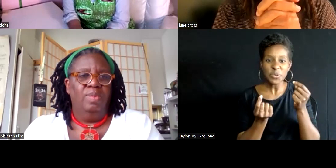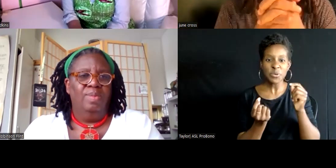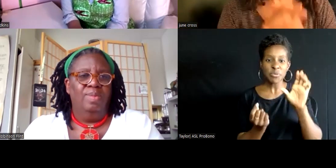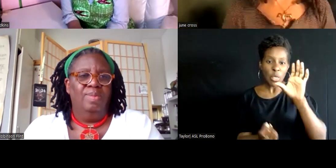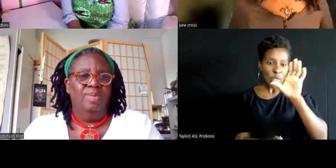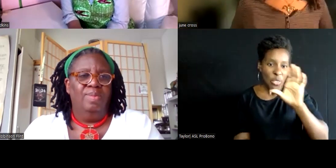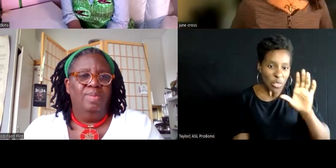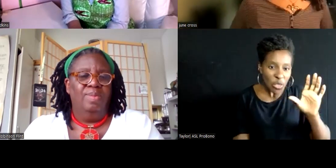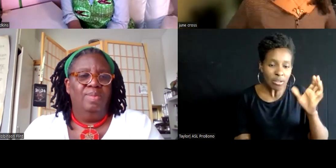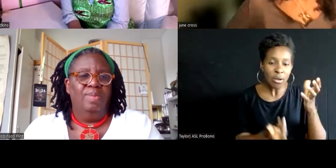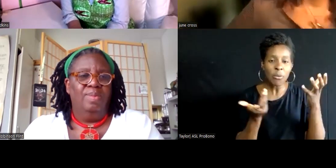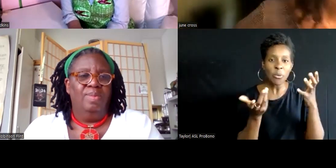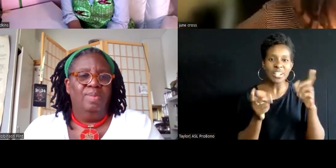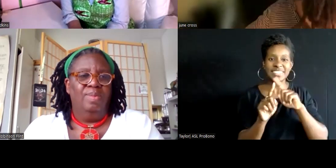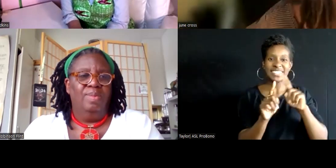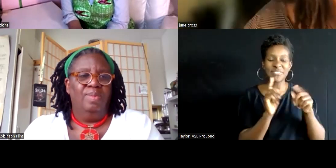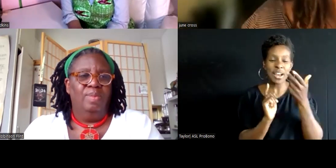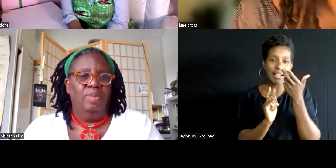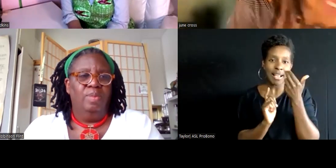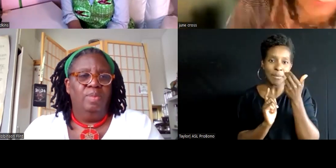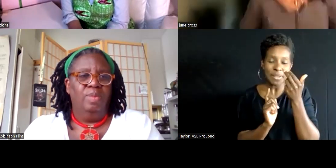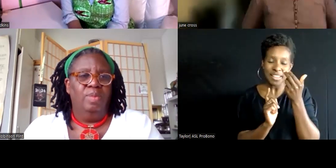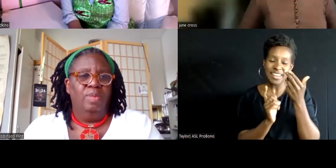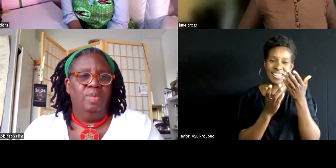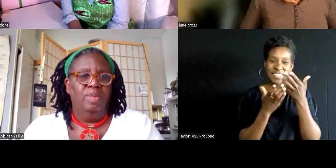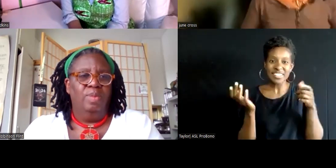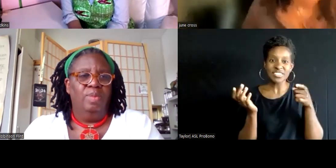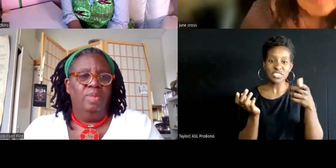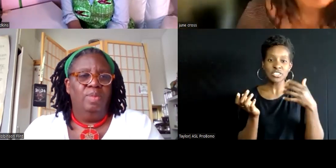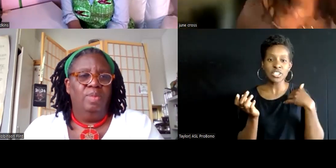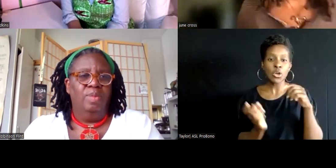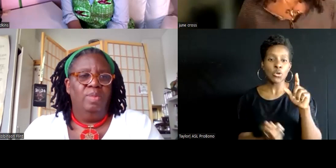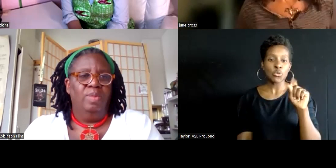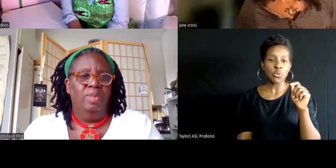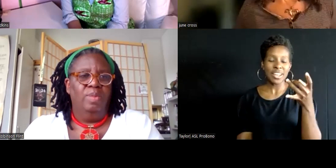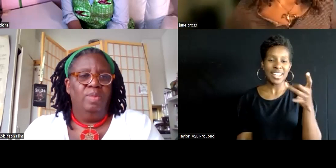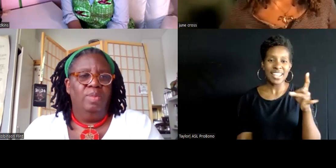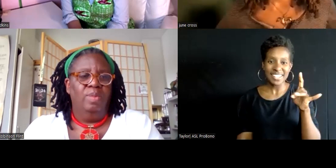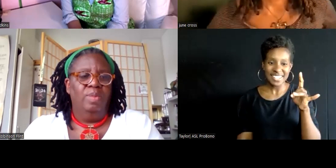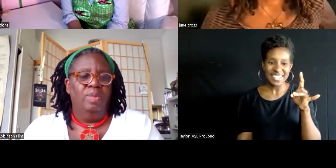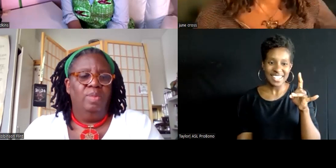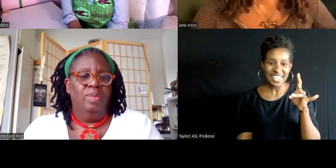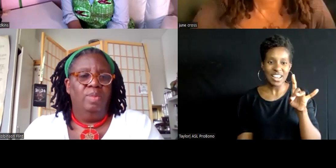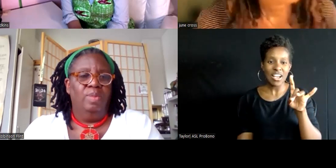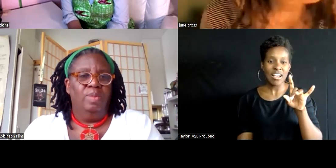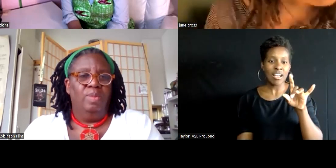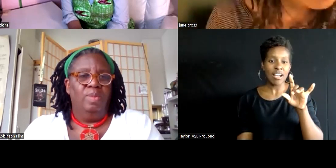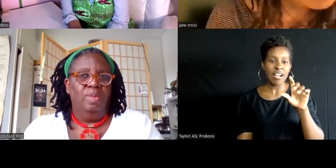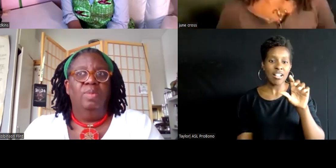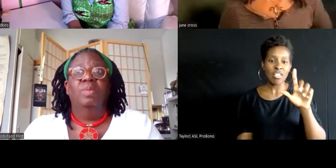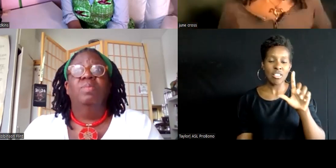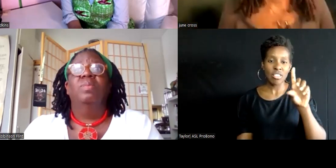a 2016 Black Public Media Fellow, 2018 Arts for Los Angeles Fellow, and a